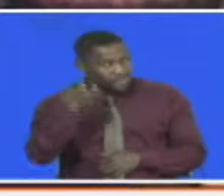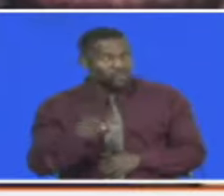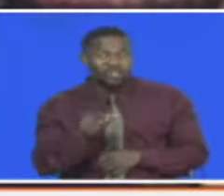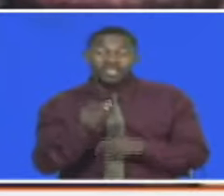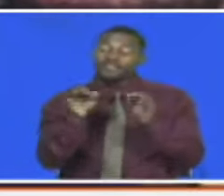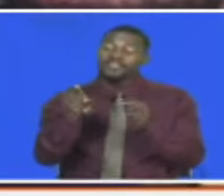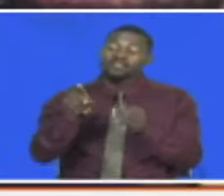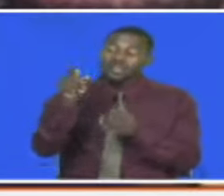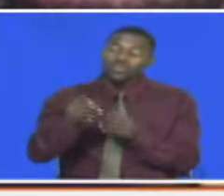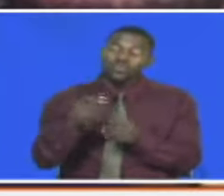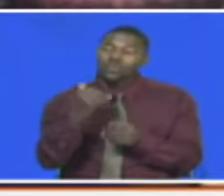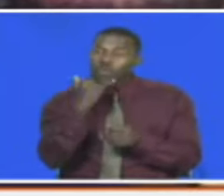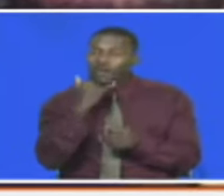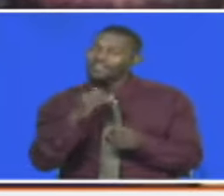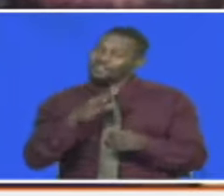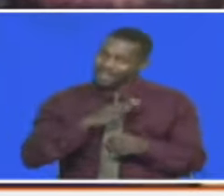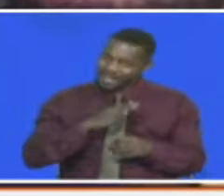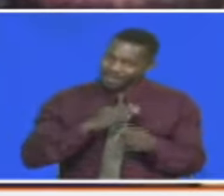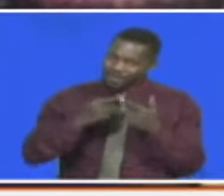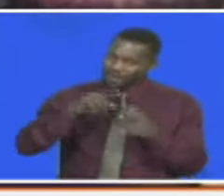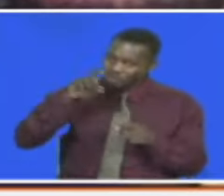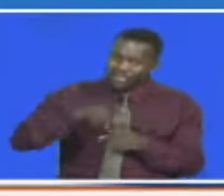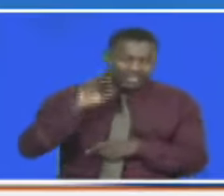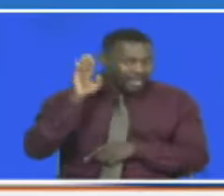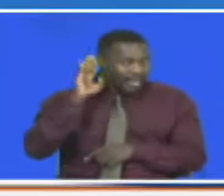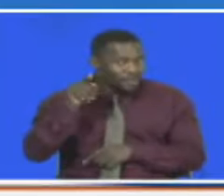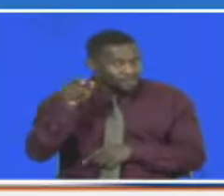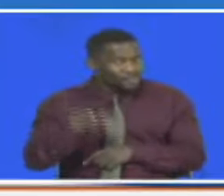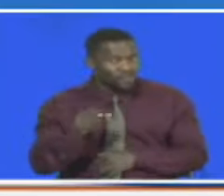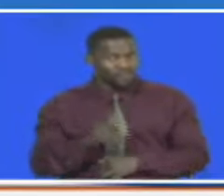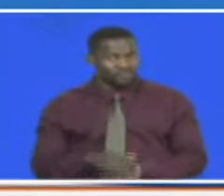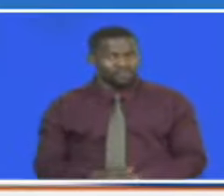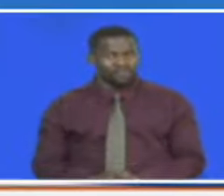questions I listed about 18 questions. And in the spirit of